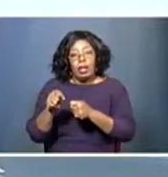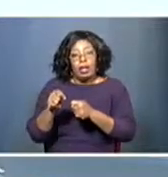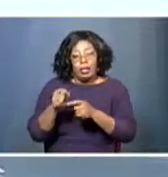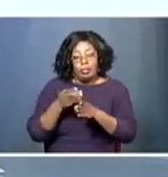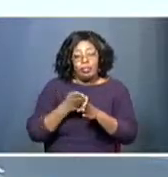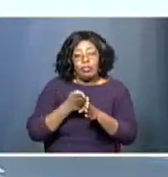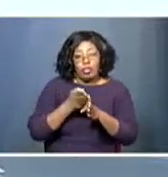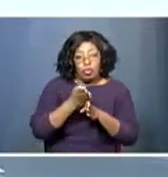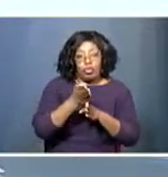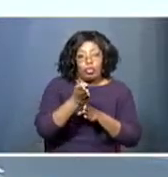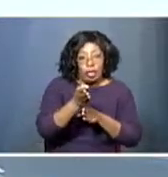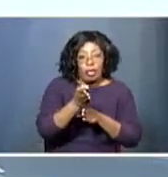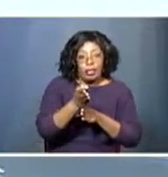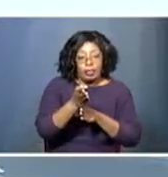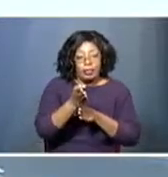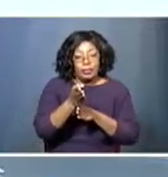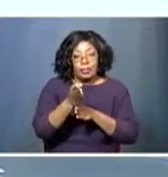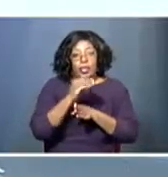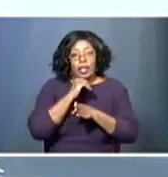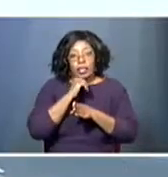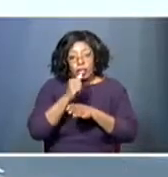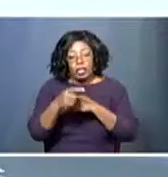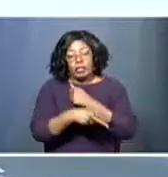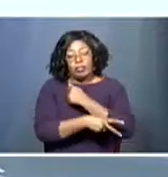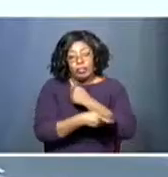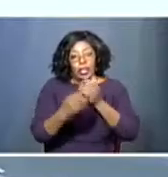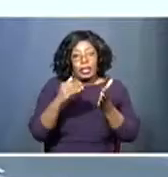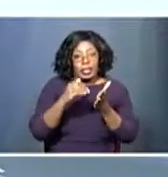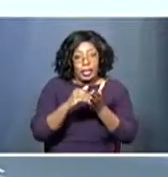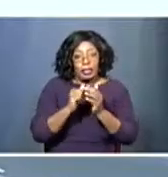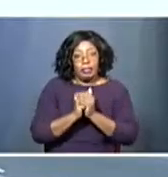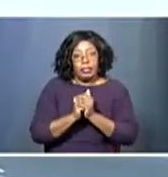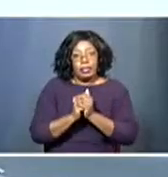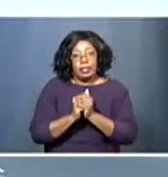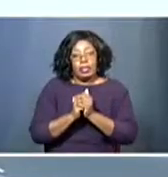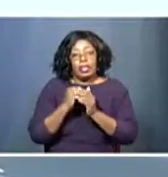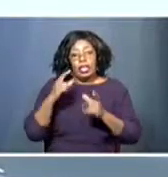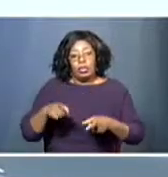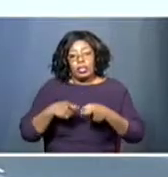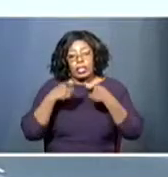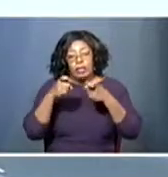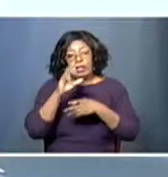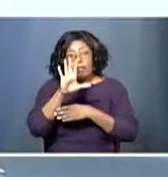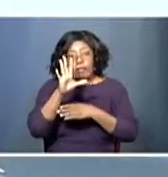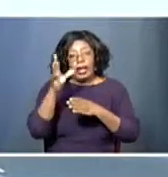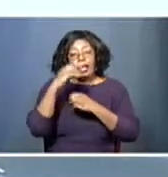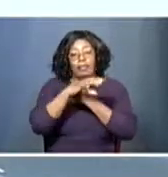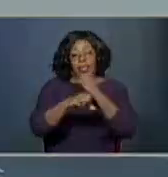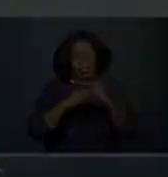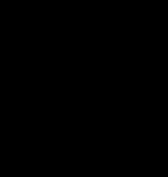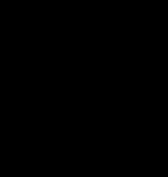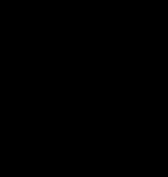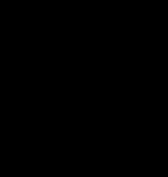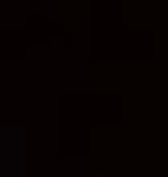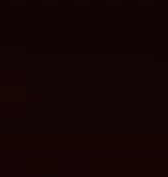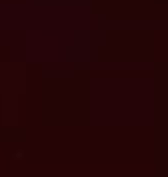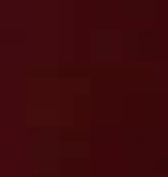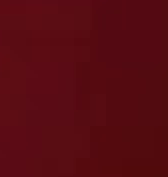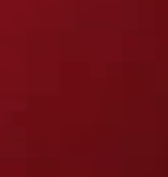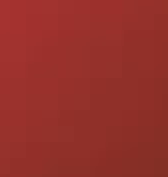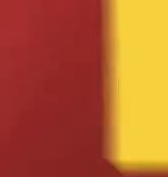appropriate sentence in this case, bearing in mind his guilty plea, is 5 years instead of 7.